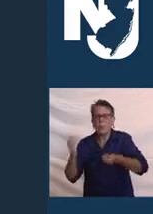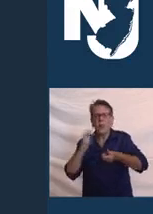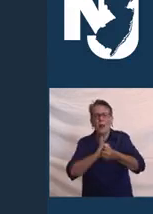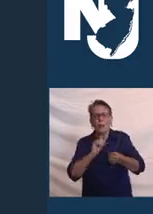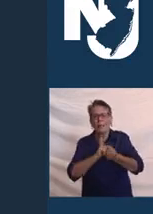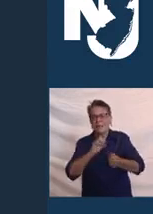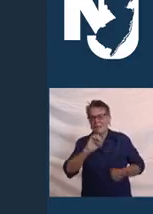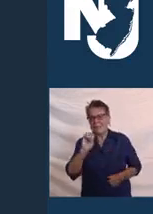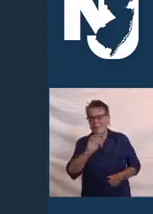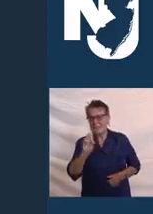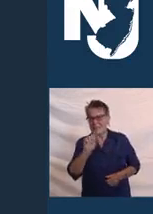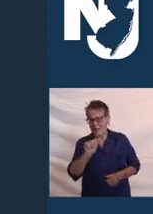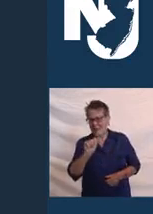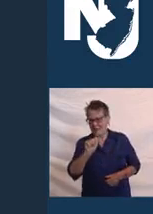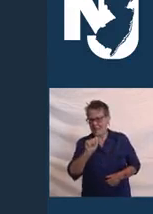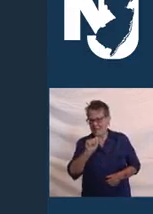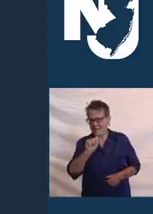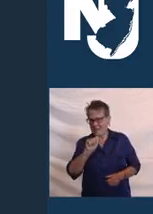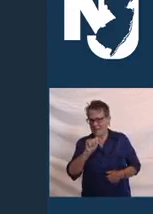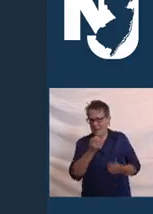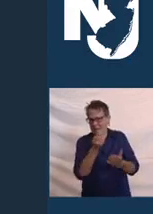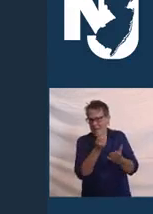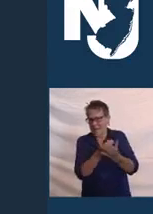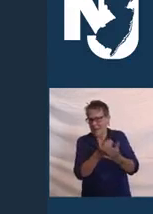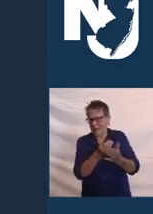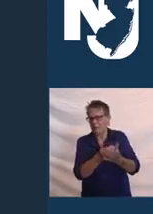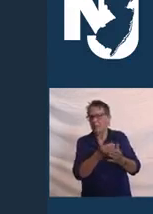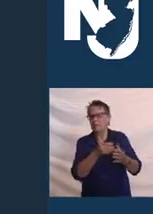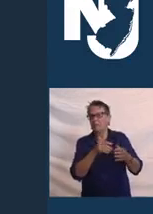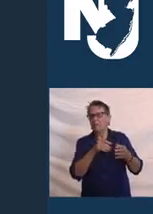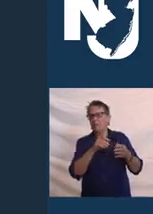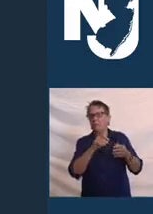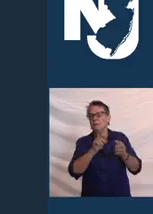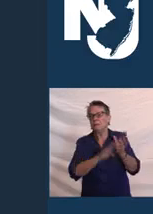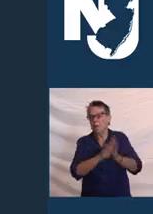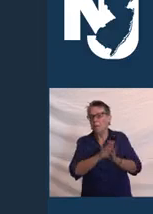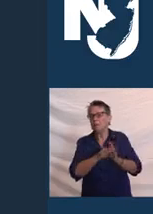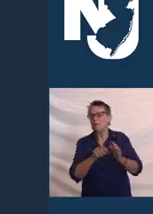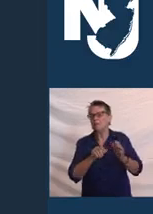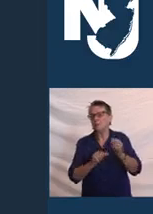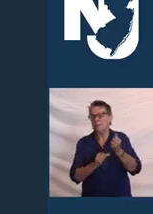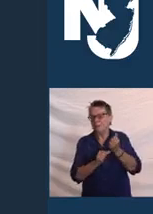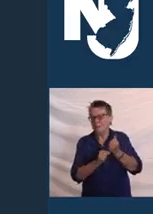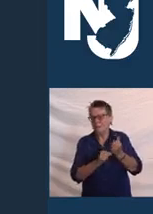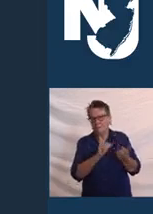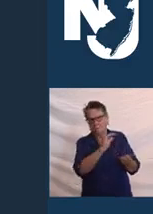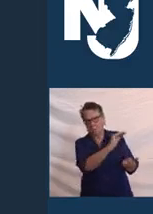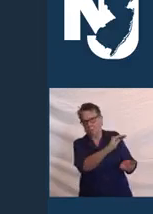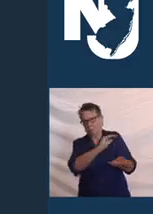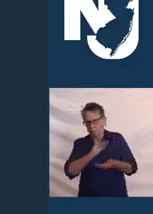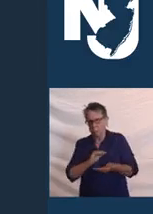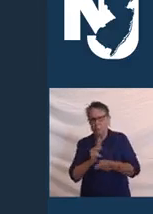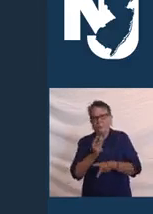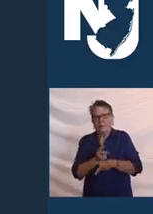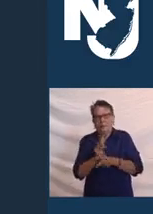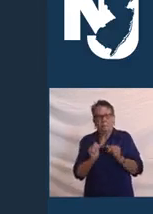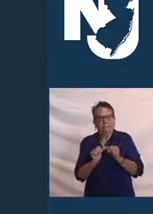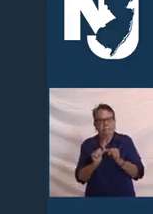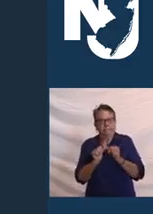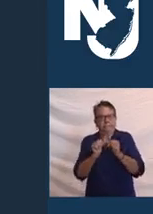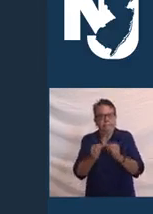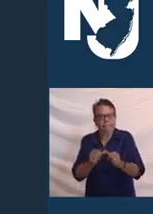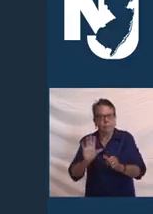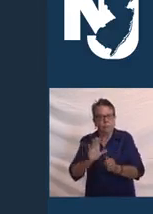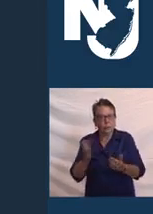receive an emergency small business grant that allowed her to keep her doors open and phones and internet connected so she and her team could